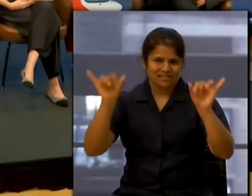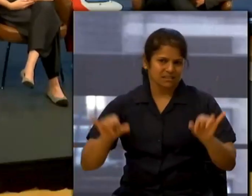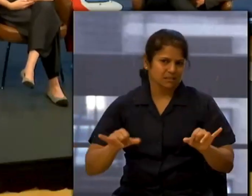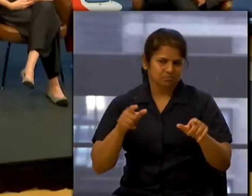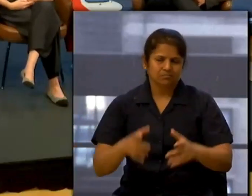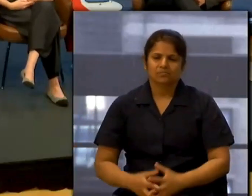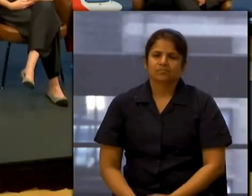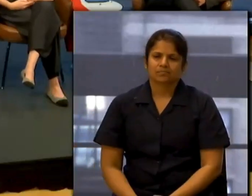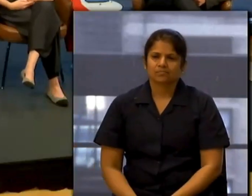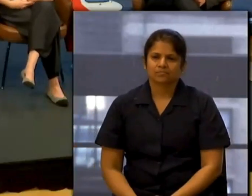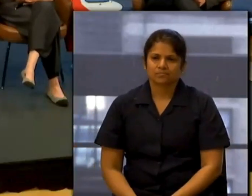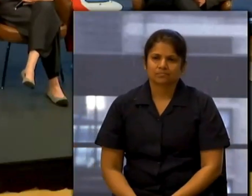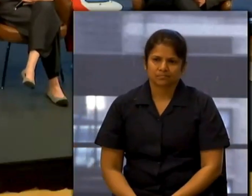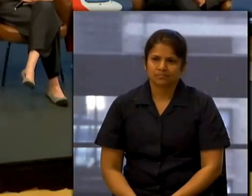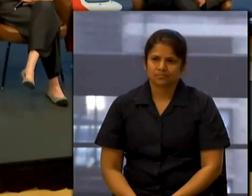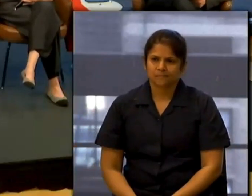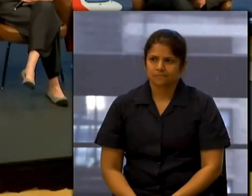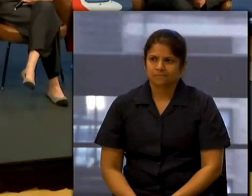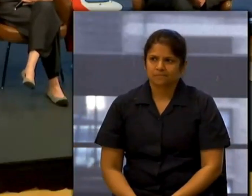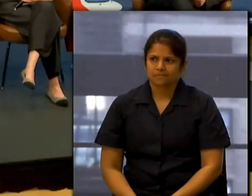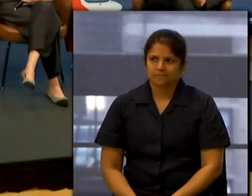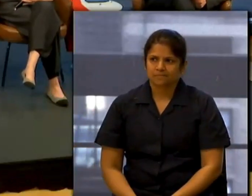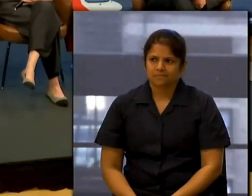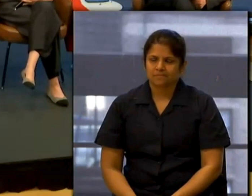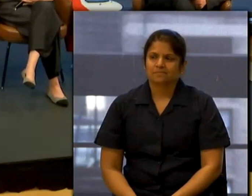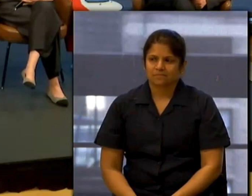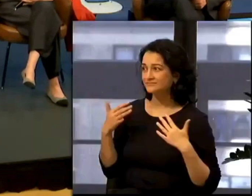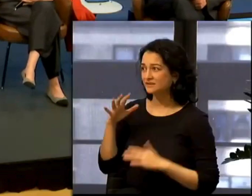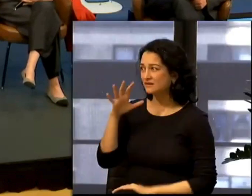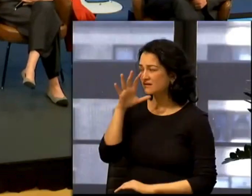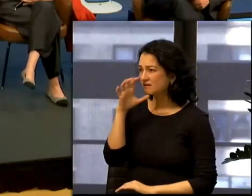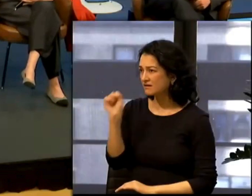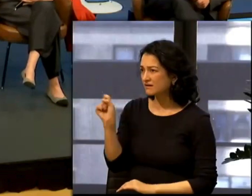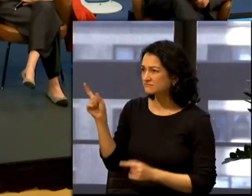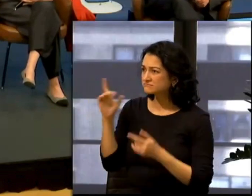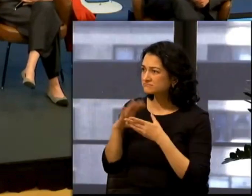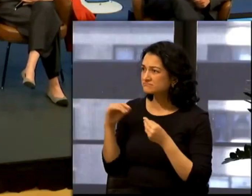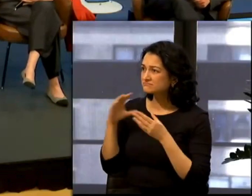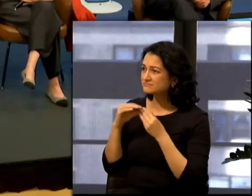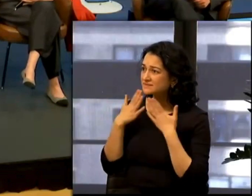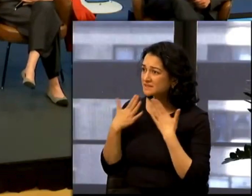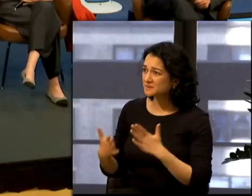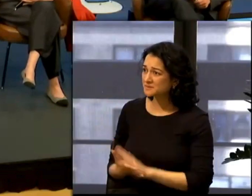interesting. Kylie, in discussing an